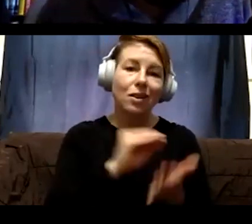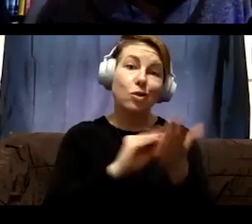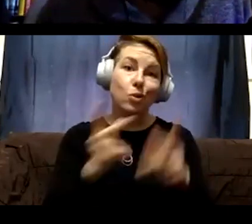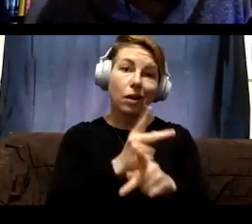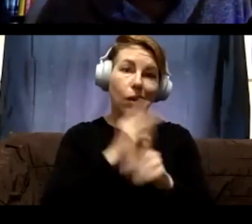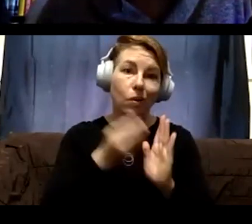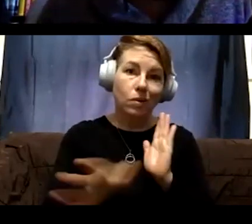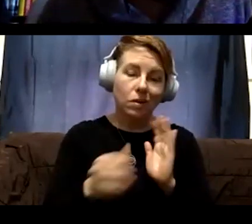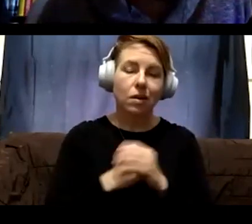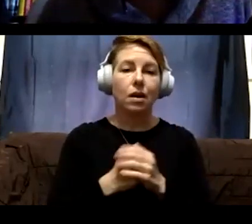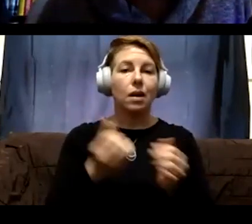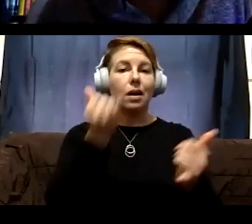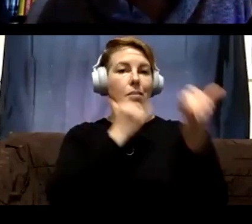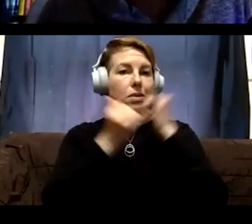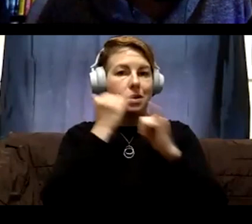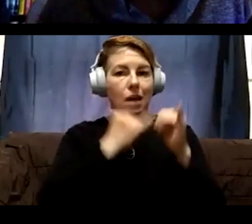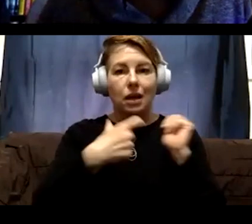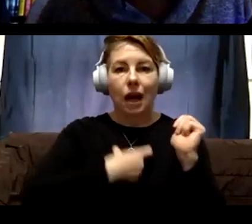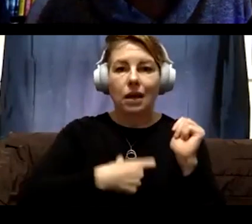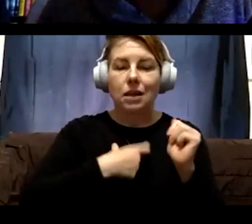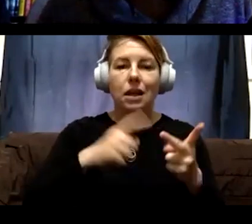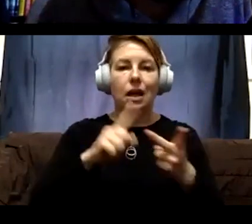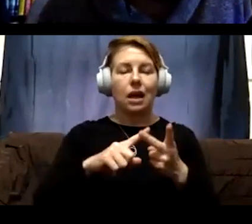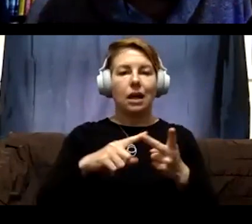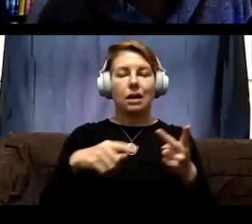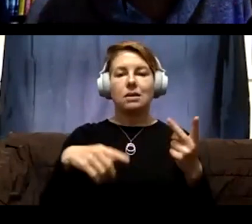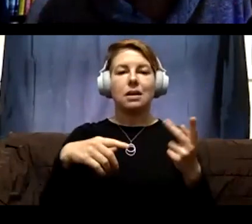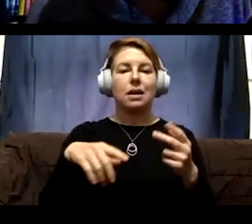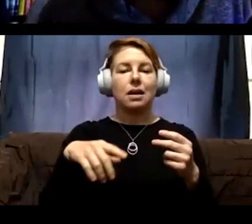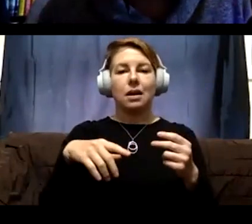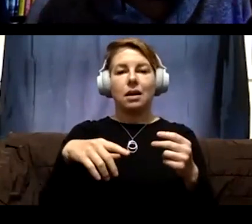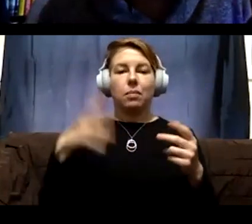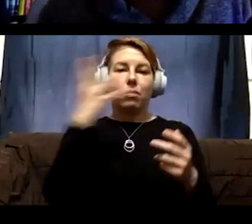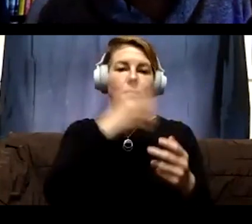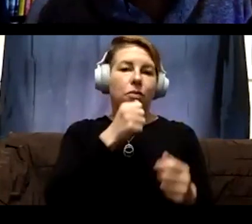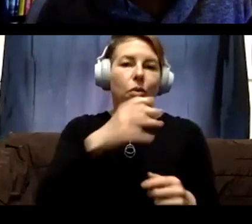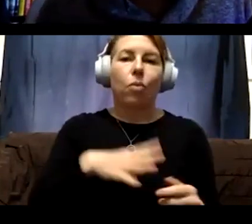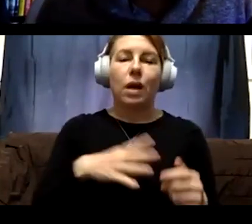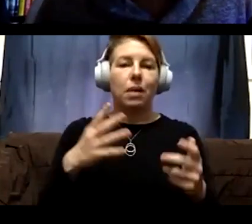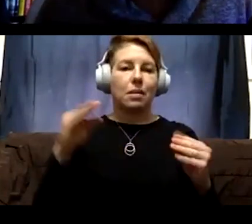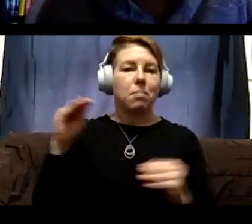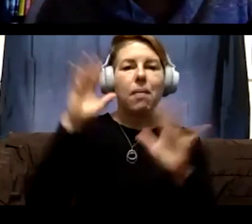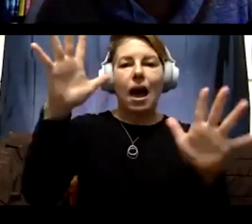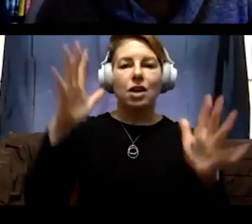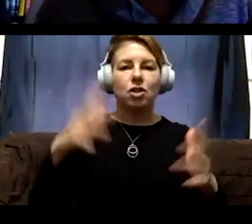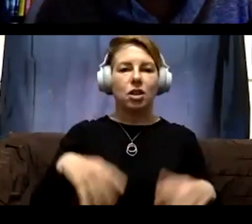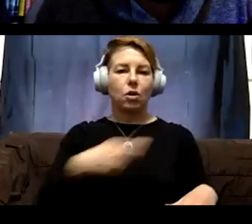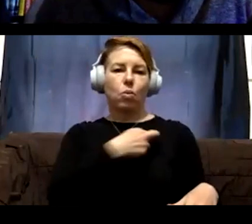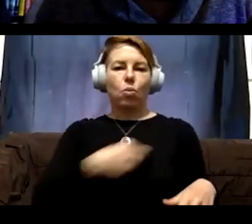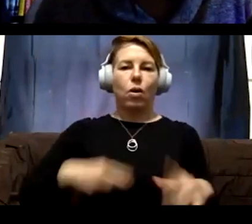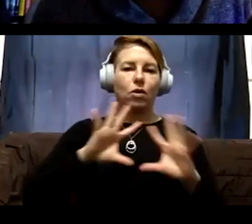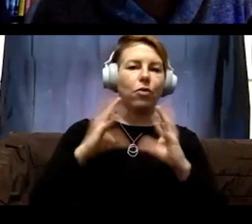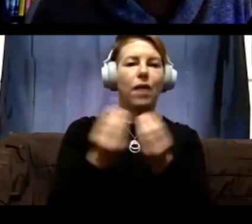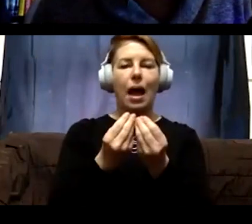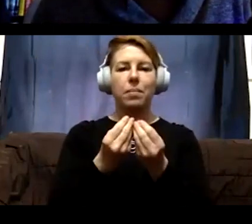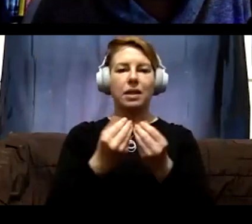Mistaken identities, amnesiac damsels, magic, ancient prophecy, a royal family, a daring archaeological expedition,